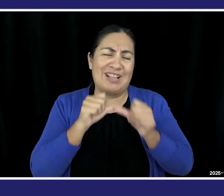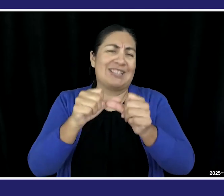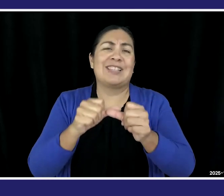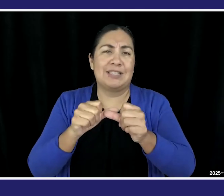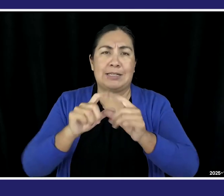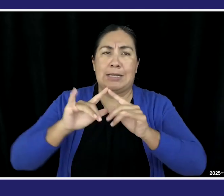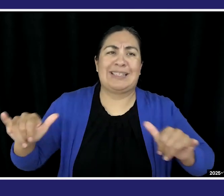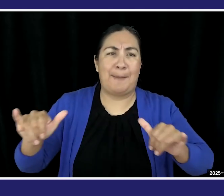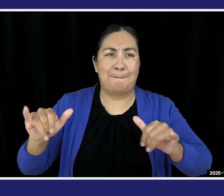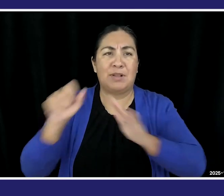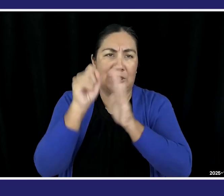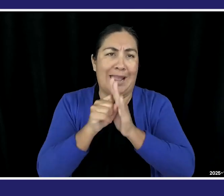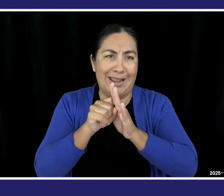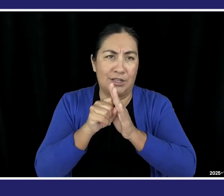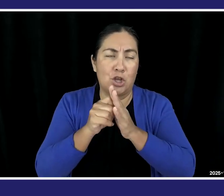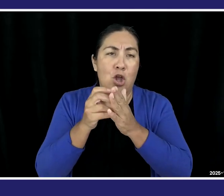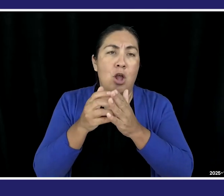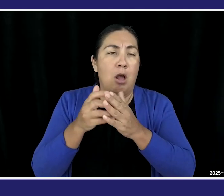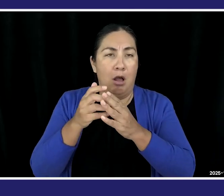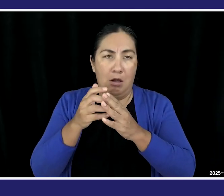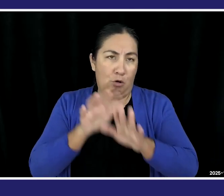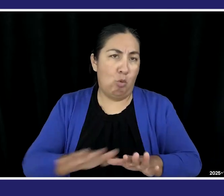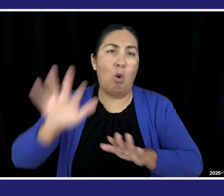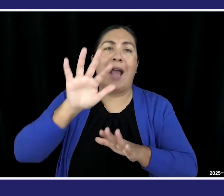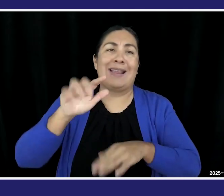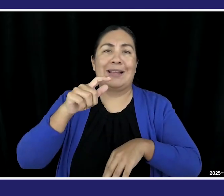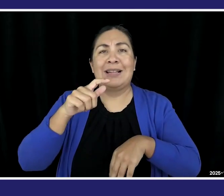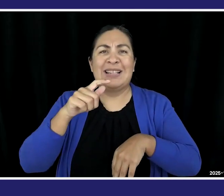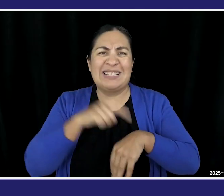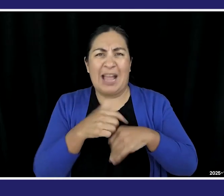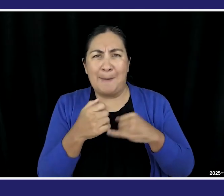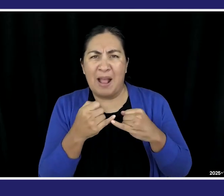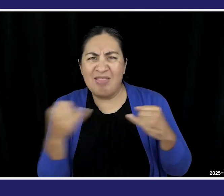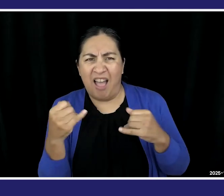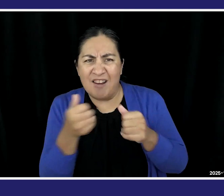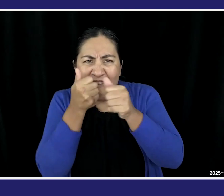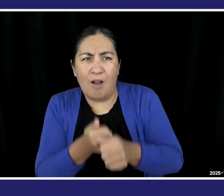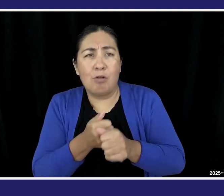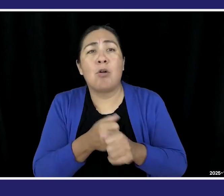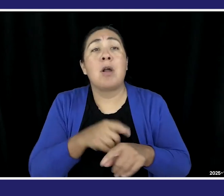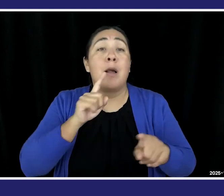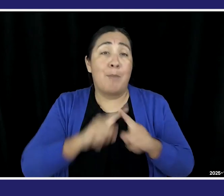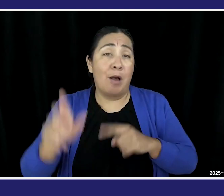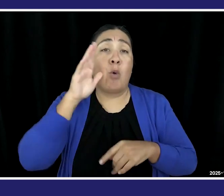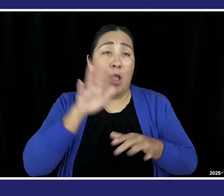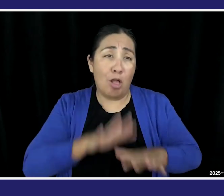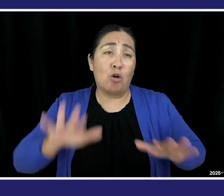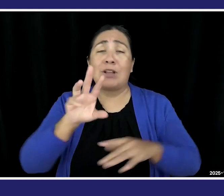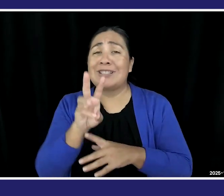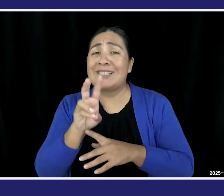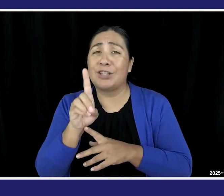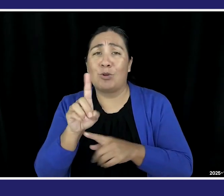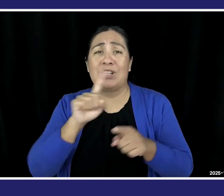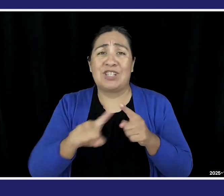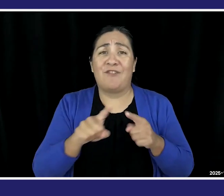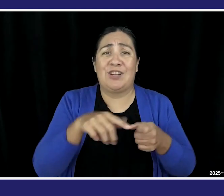just acknowledging that there are going to be variations across the 61 jurisdictions. But ultimately, the vision, as we create